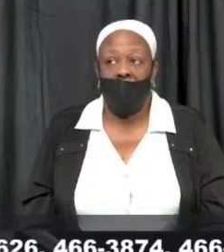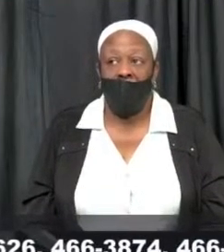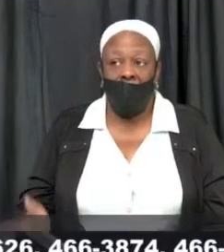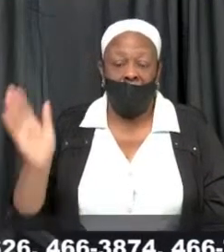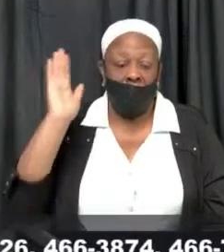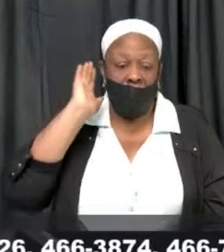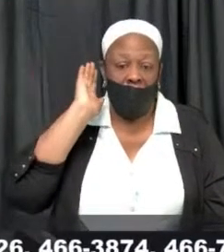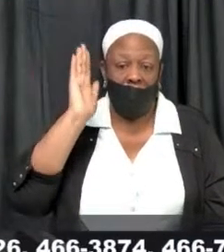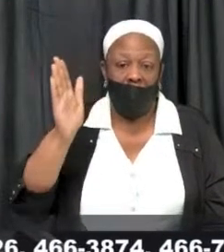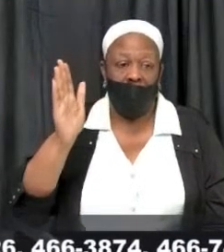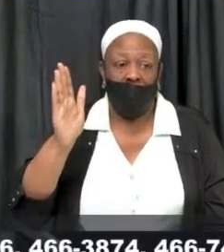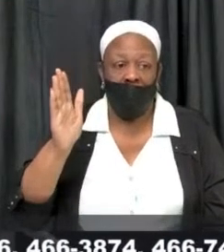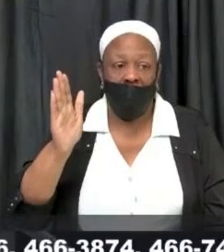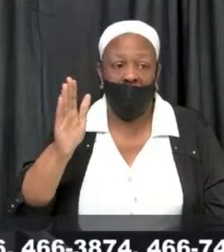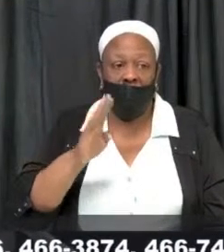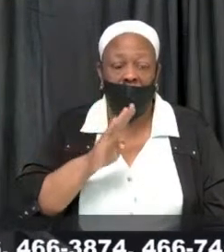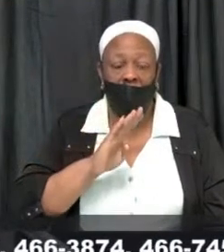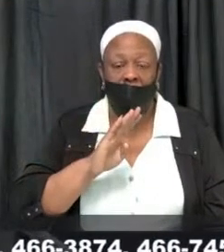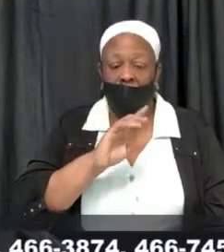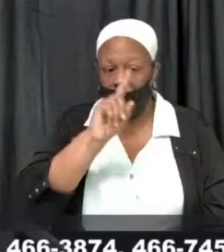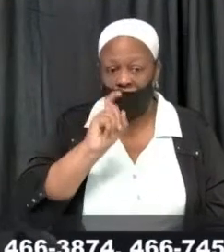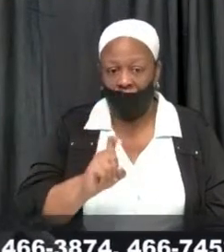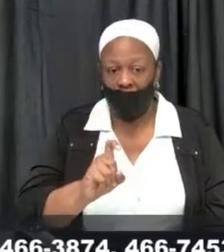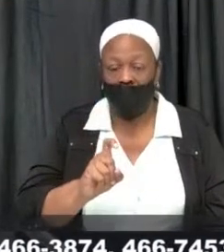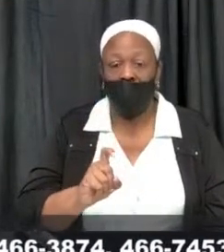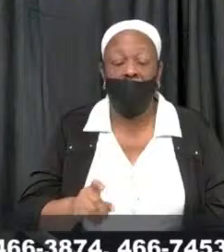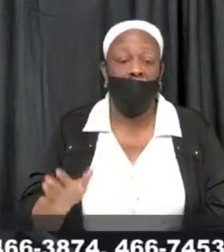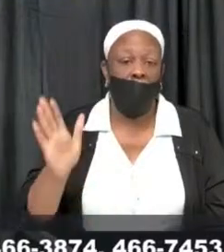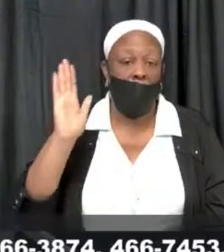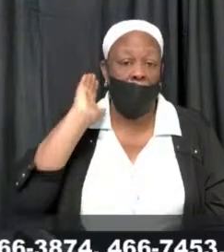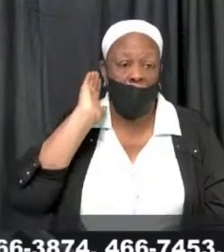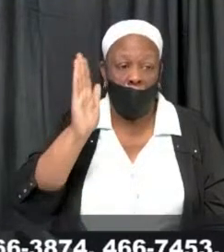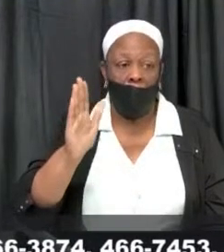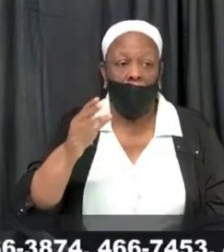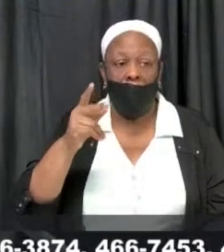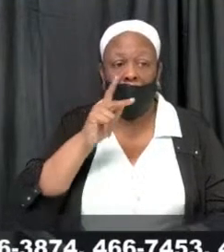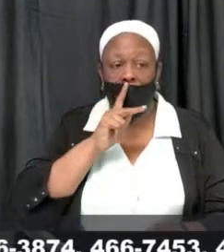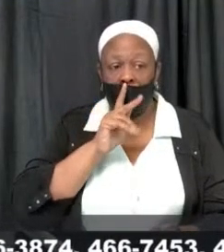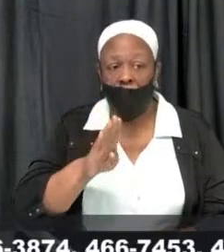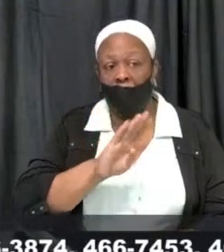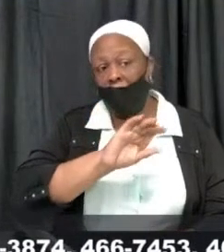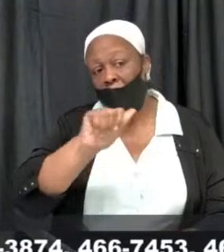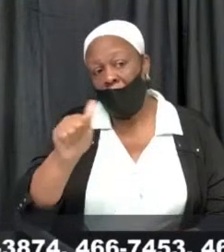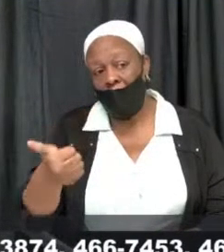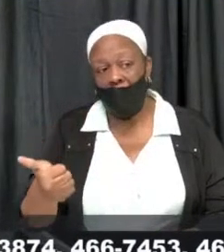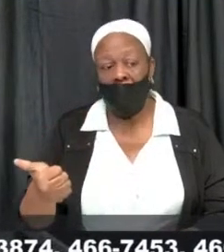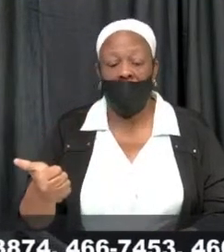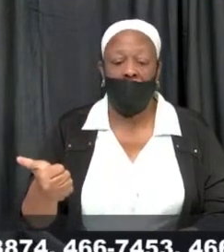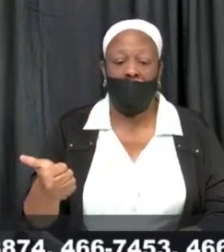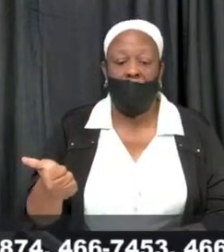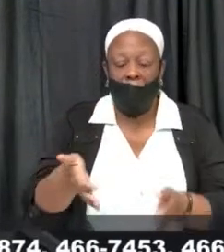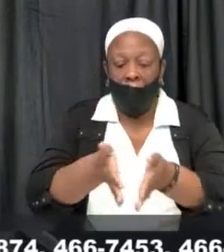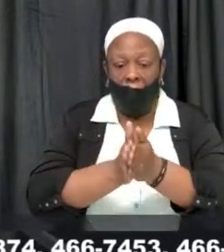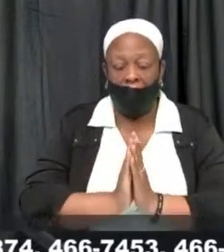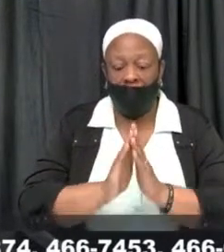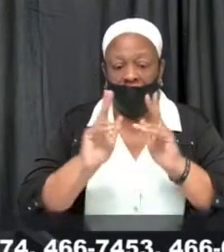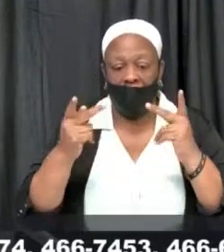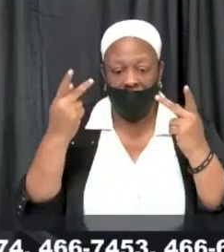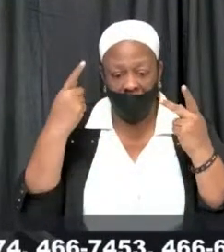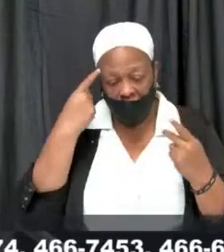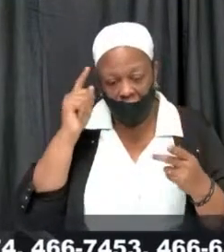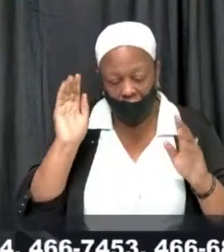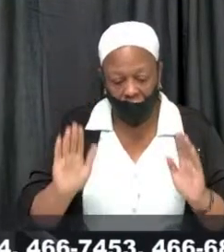another donation drive to assist St. Vincent and the Grenadines? And if so, will this